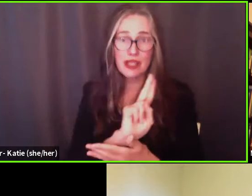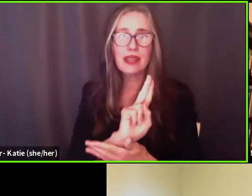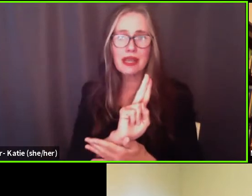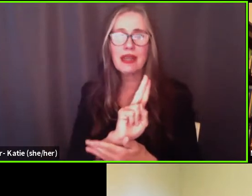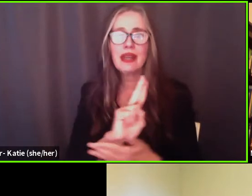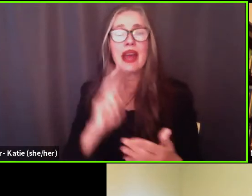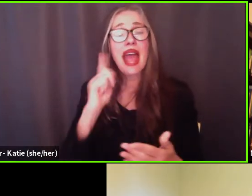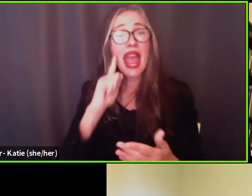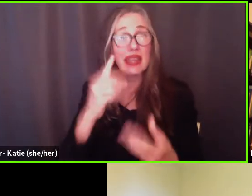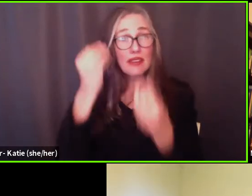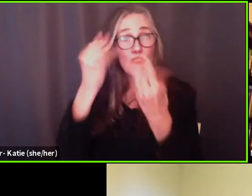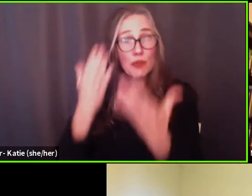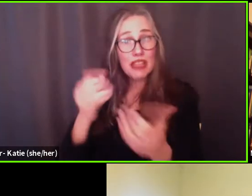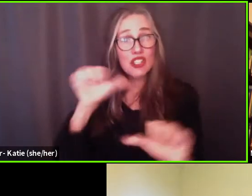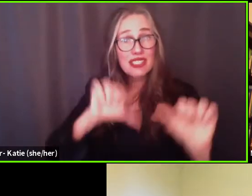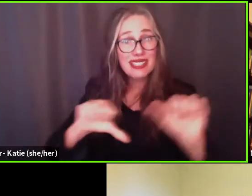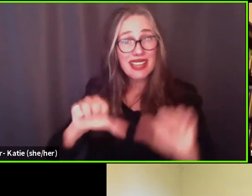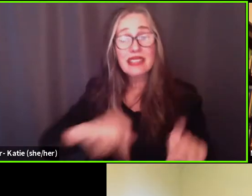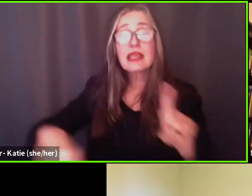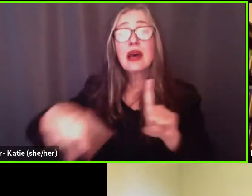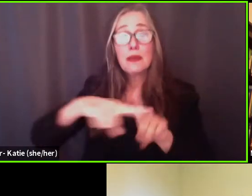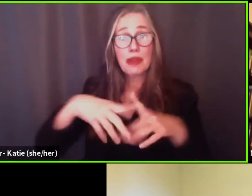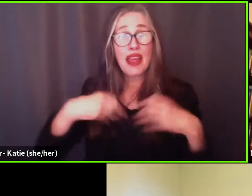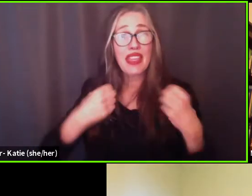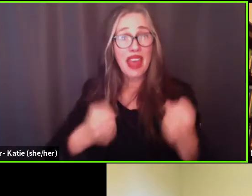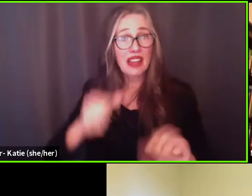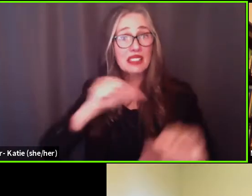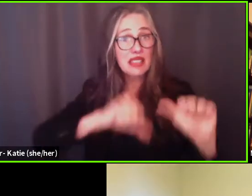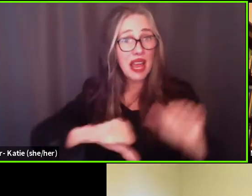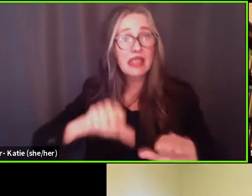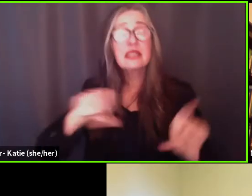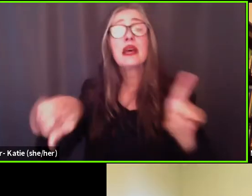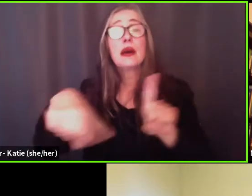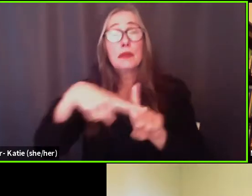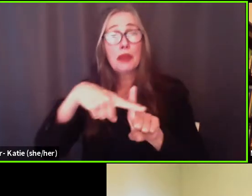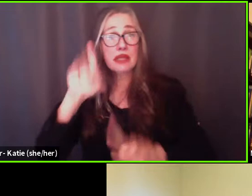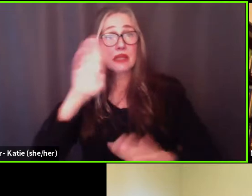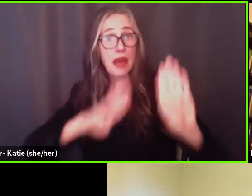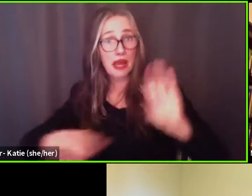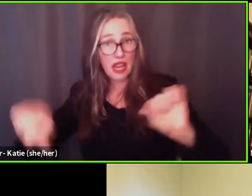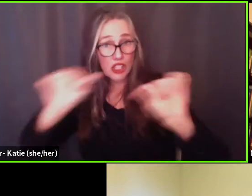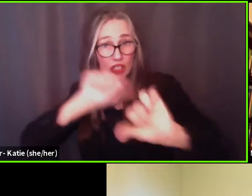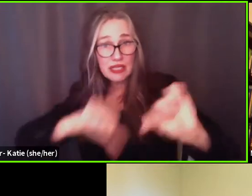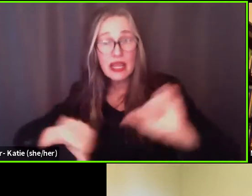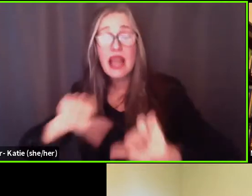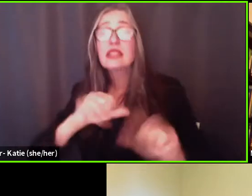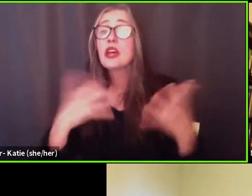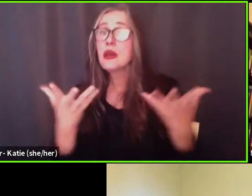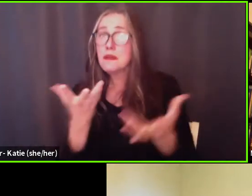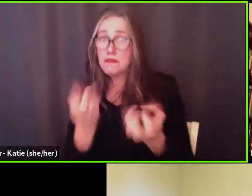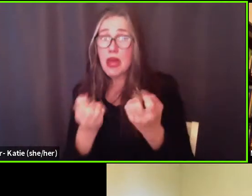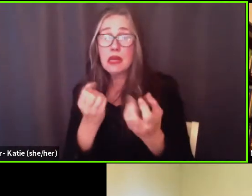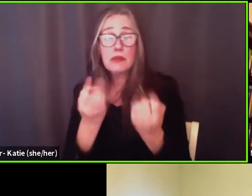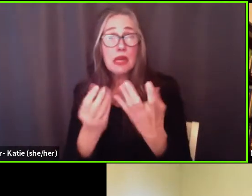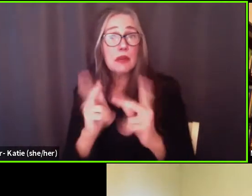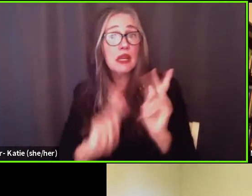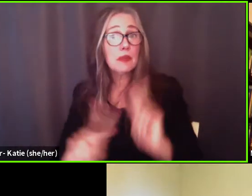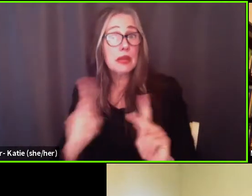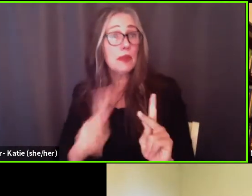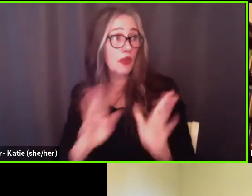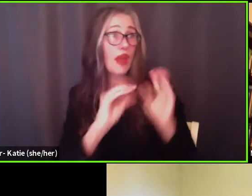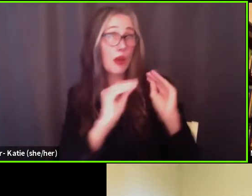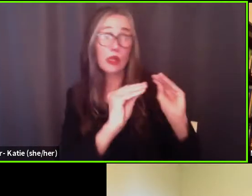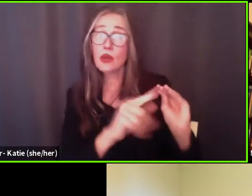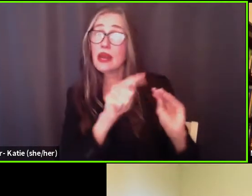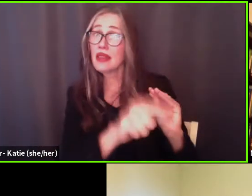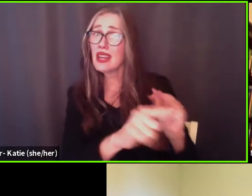information sciences but also in the health sciences and biological sciences and so a lot of the folks that we train at berkeley will be tomorrow's leaders